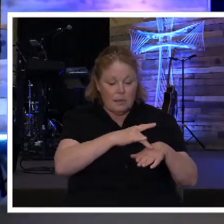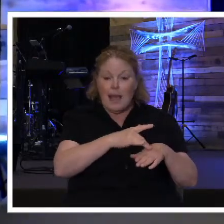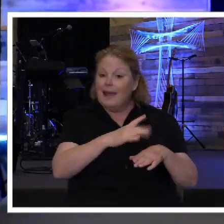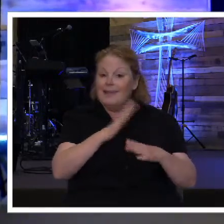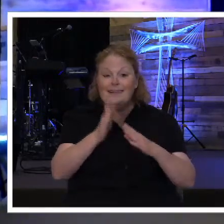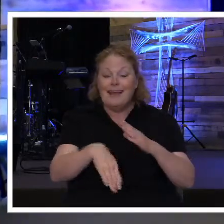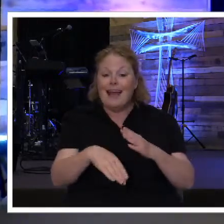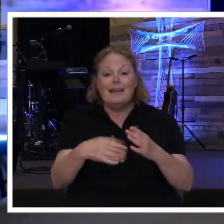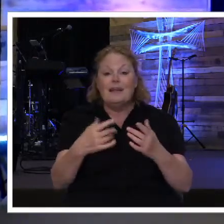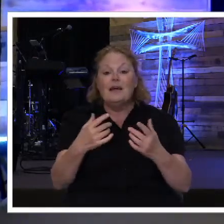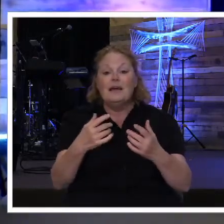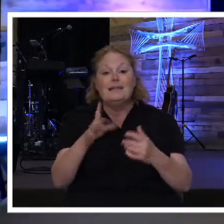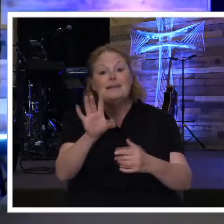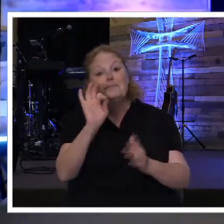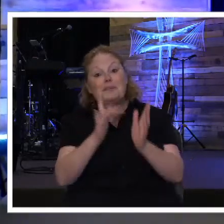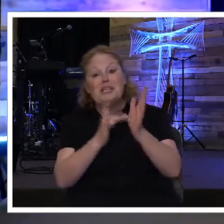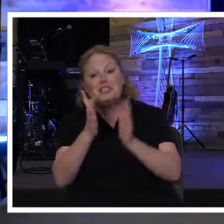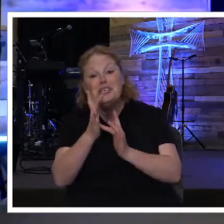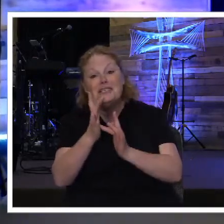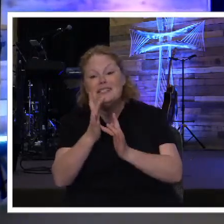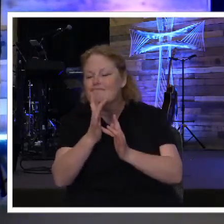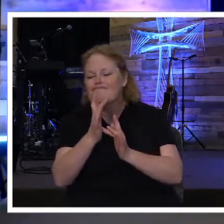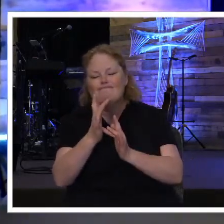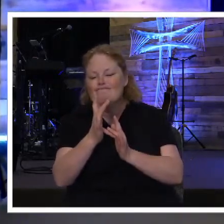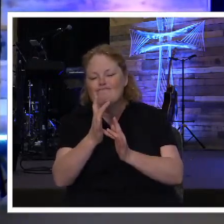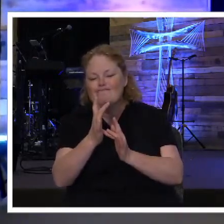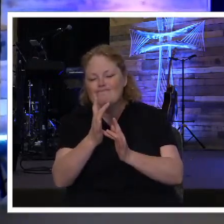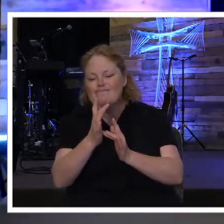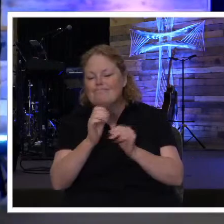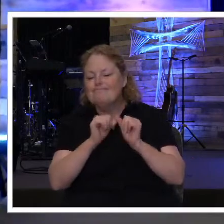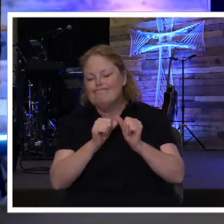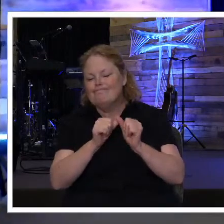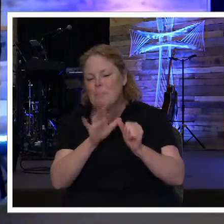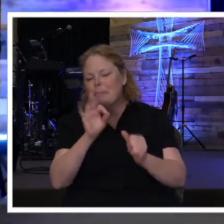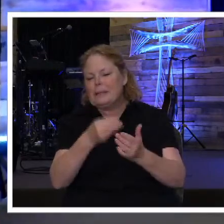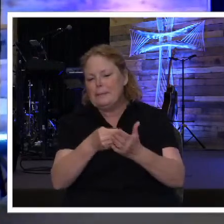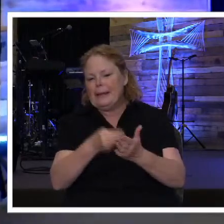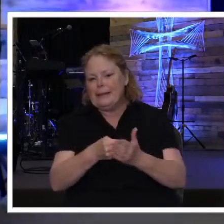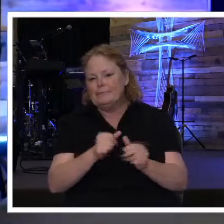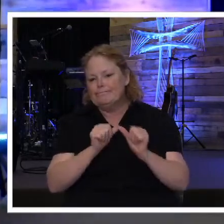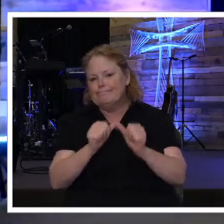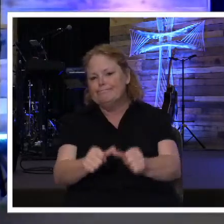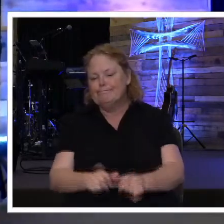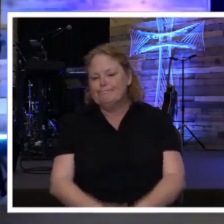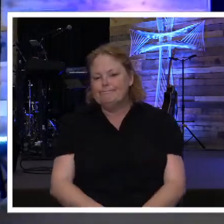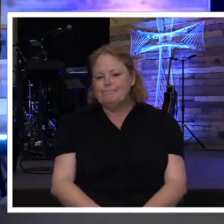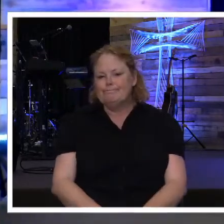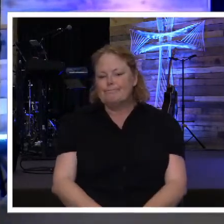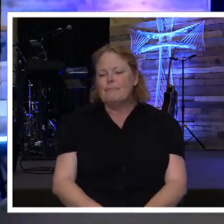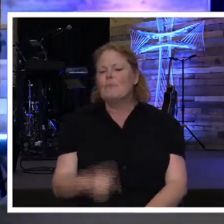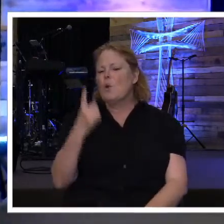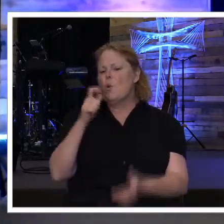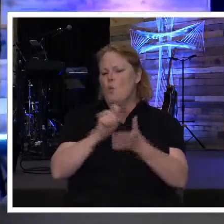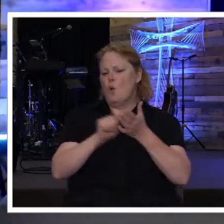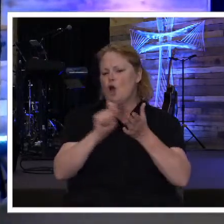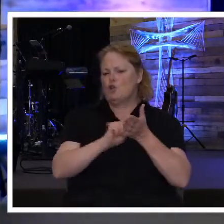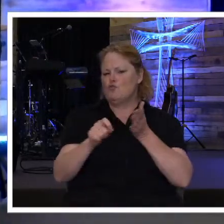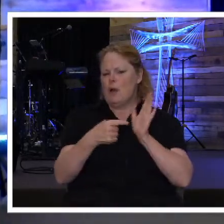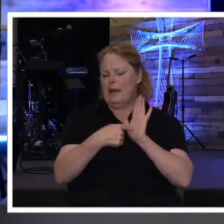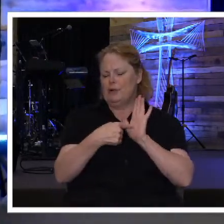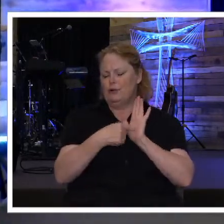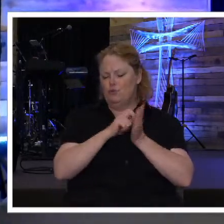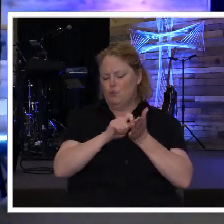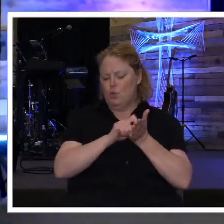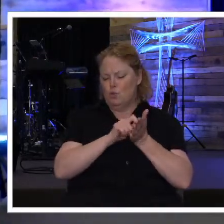money over the real security of Jesus. Craig Groeschel said this: "So often, the